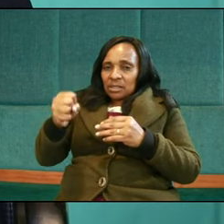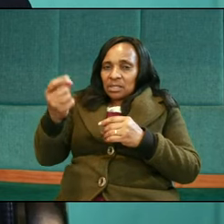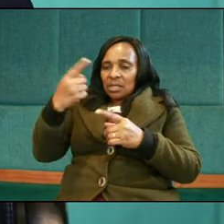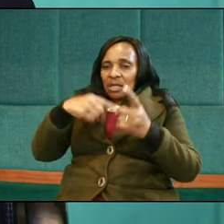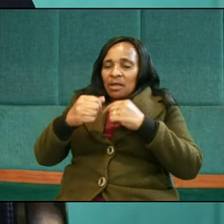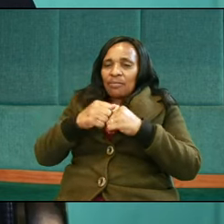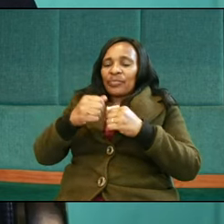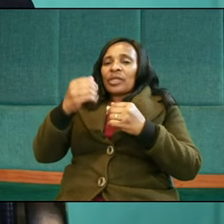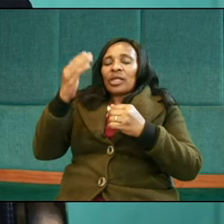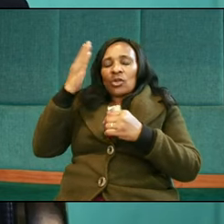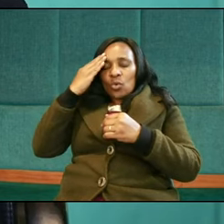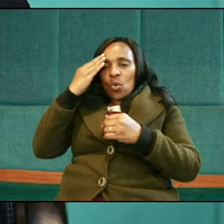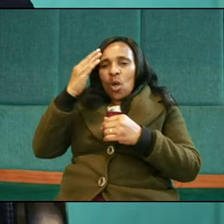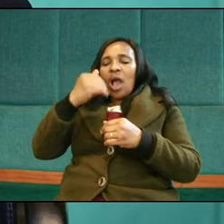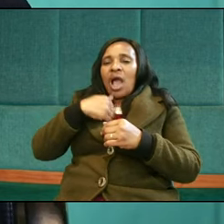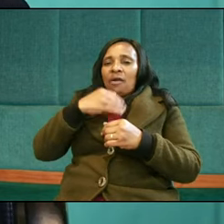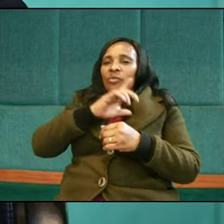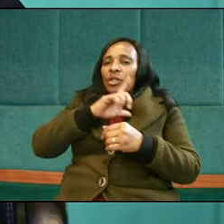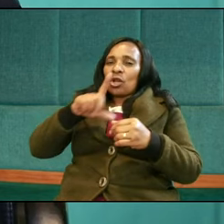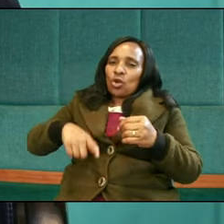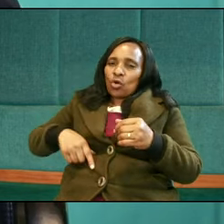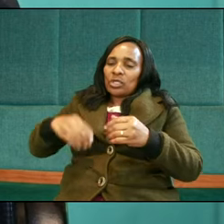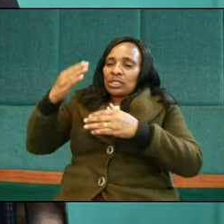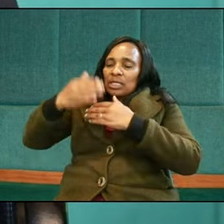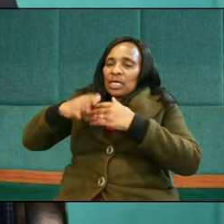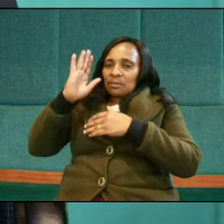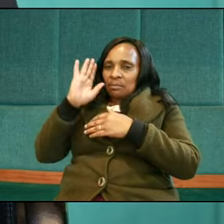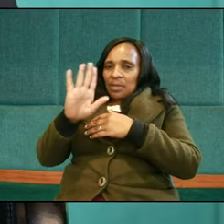So I think